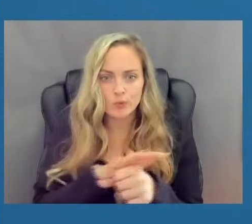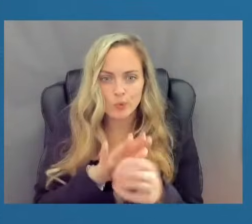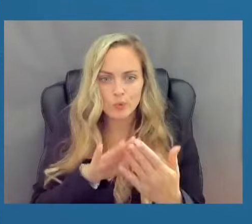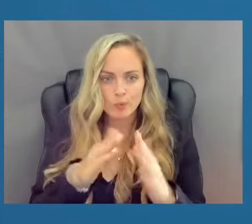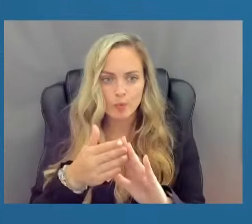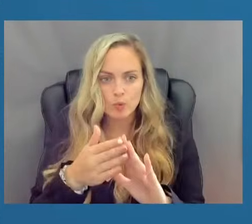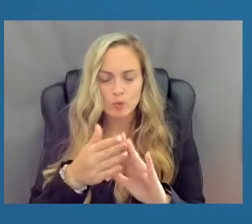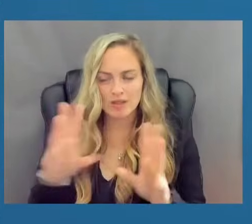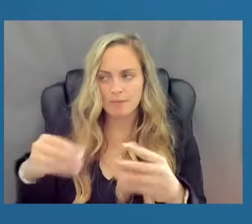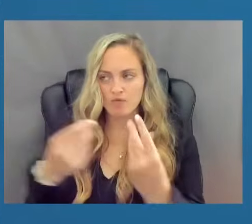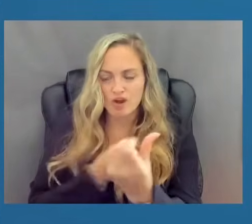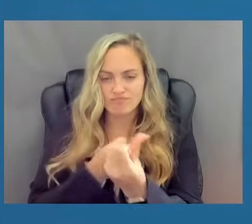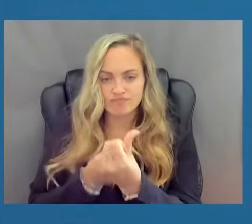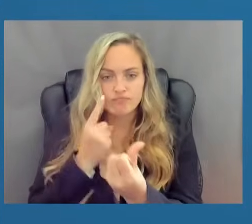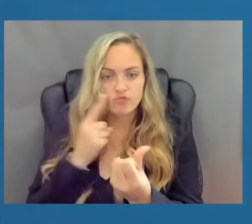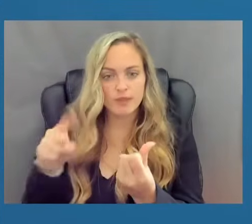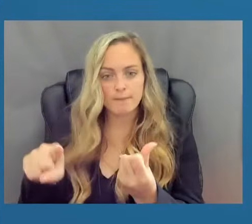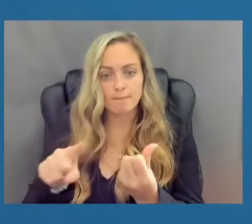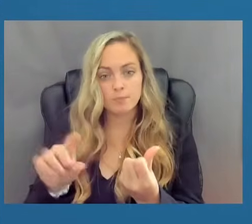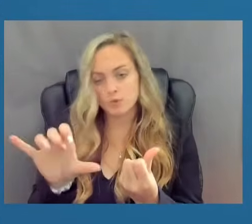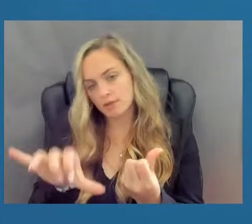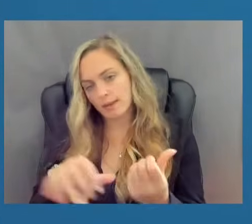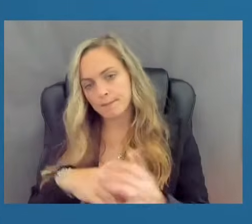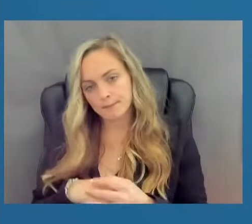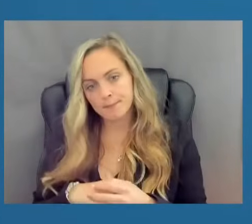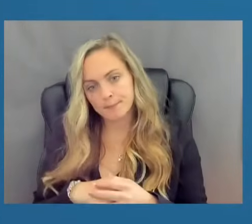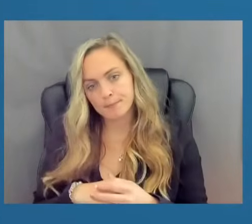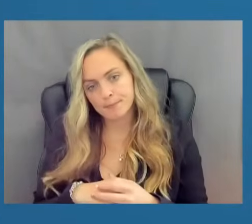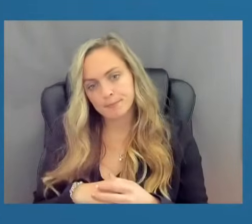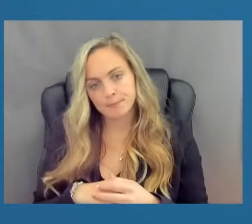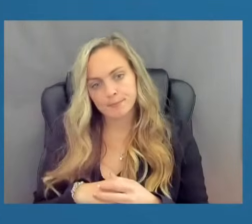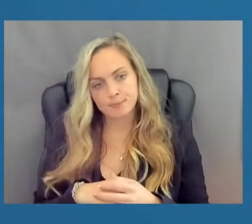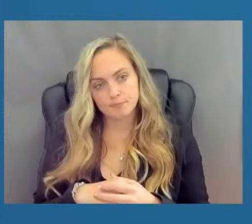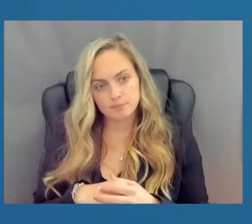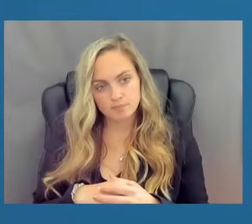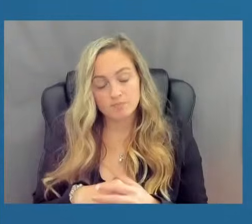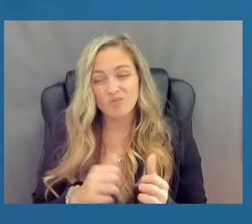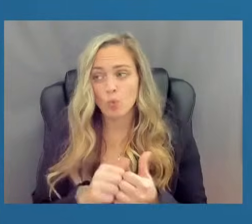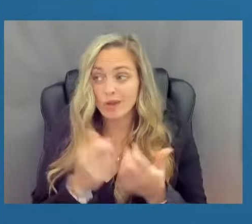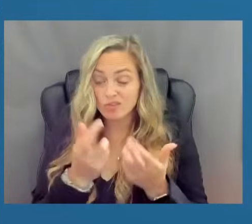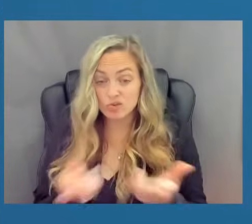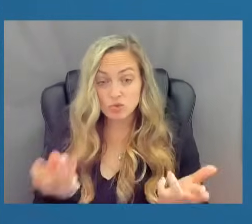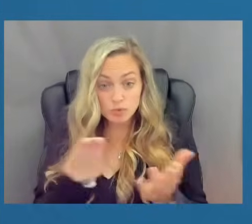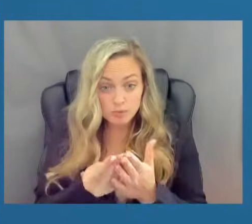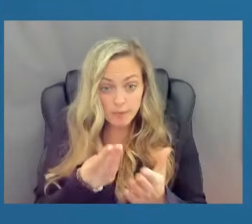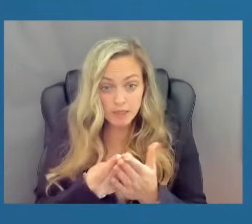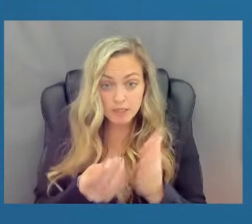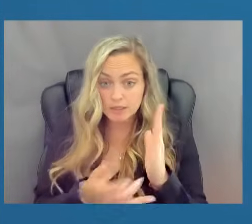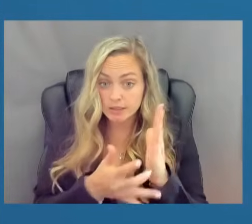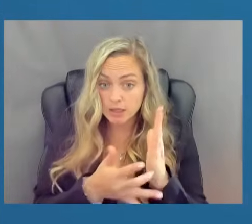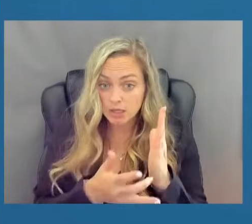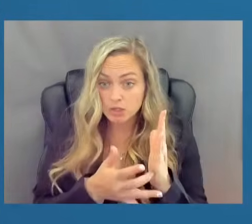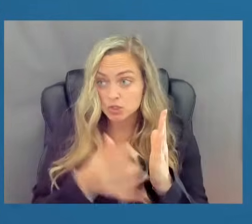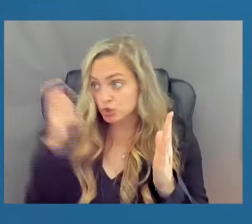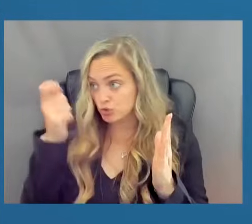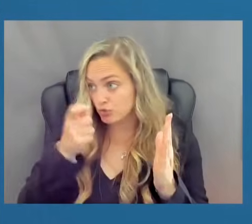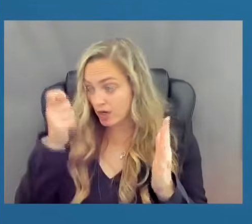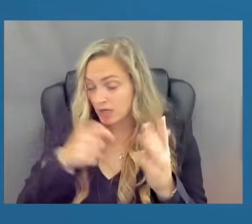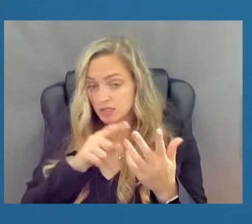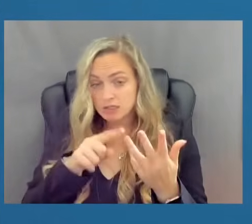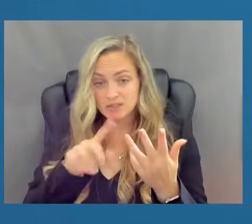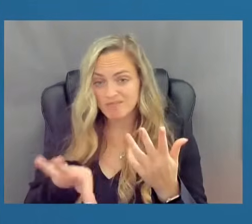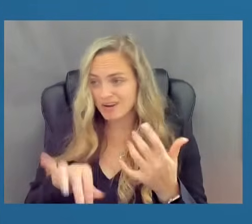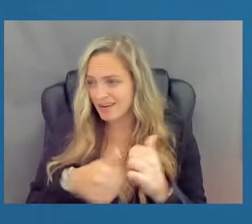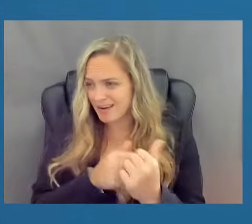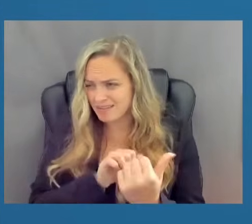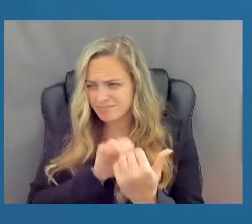for them. And that's what we've done with resources, technology grants, and finding any way we